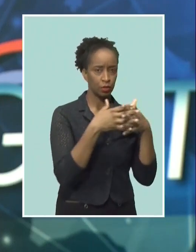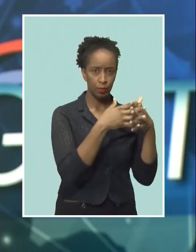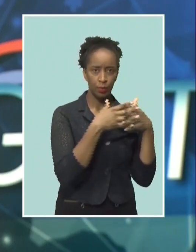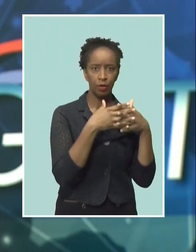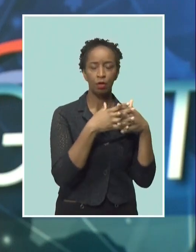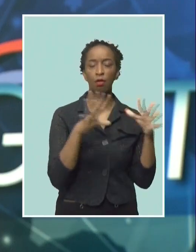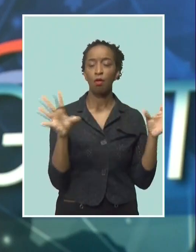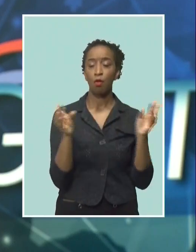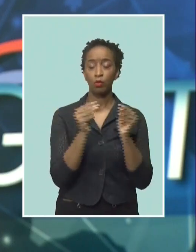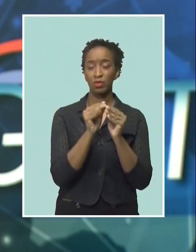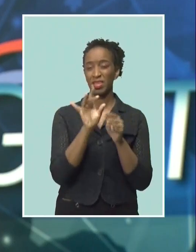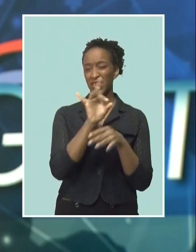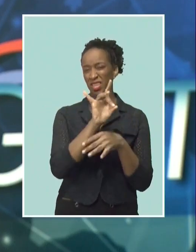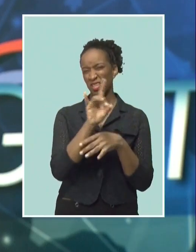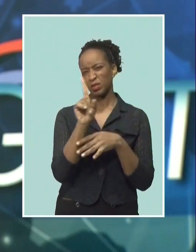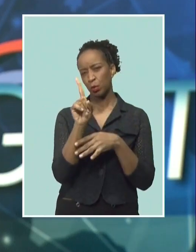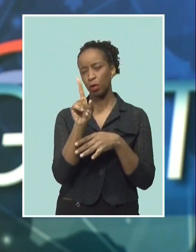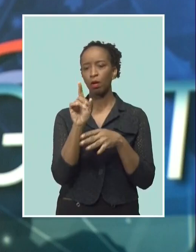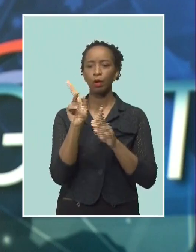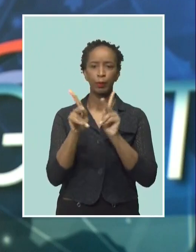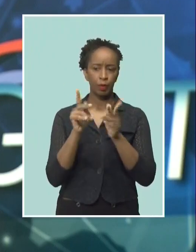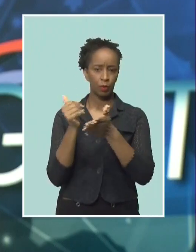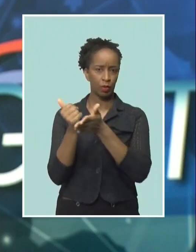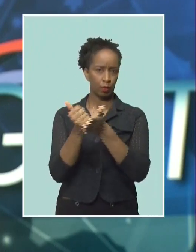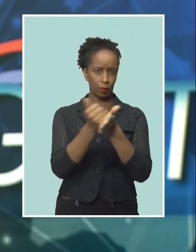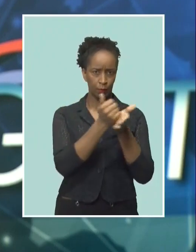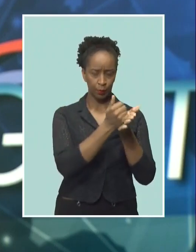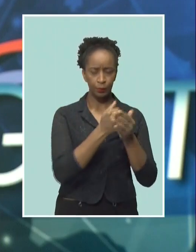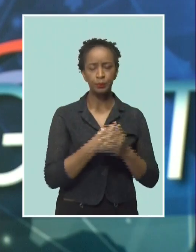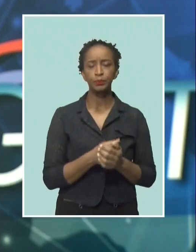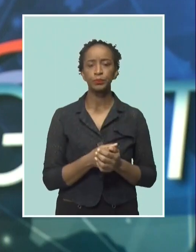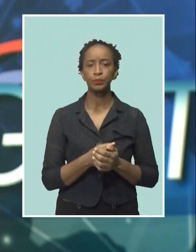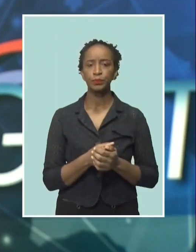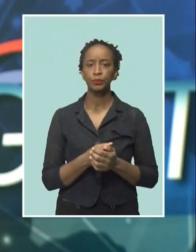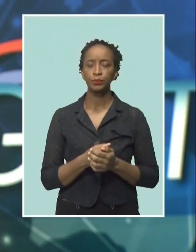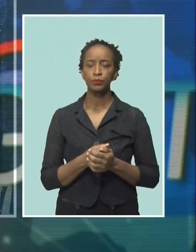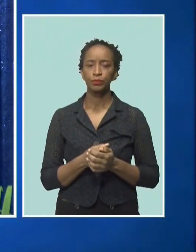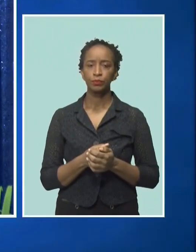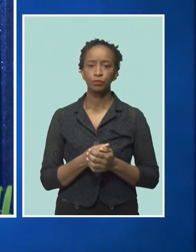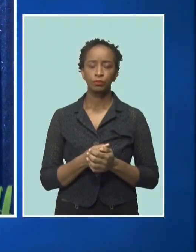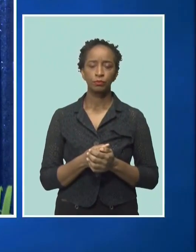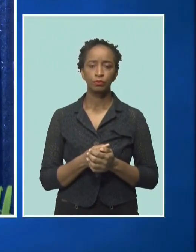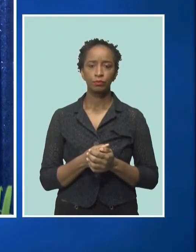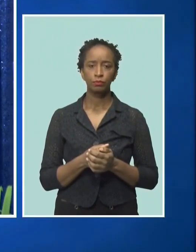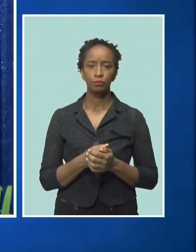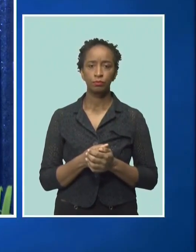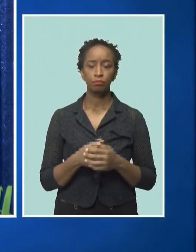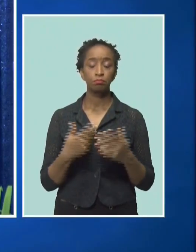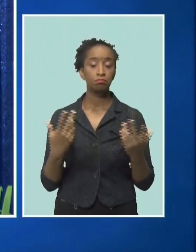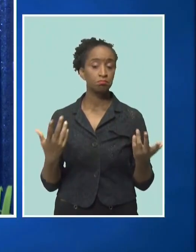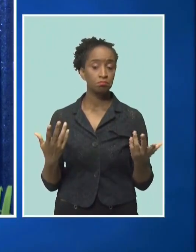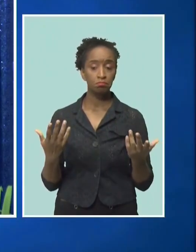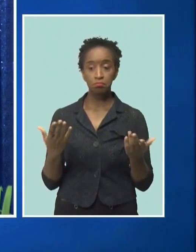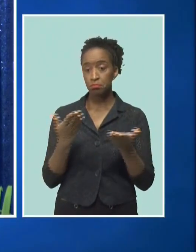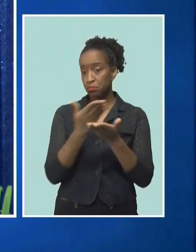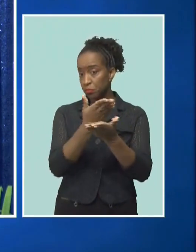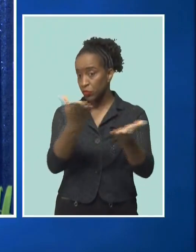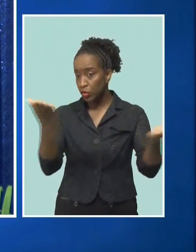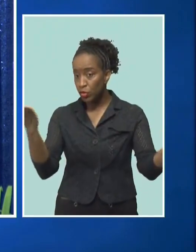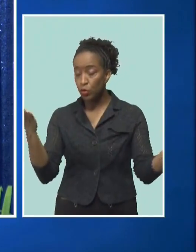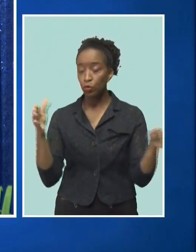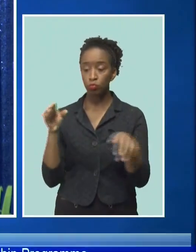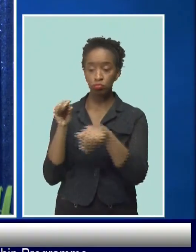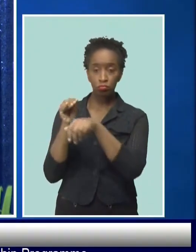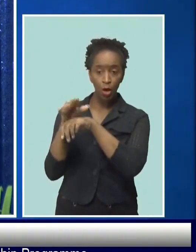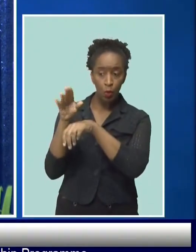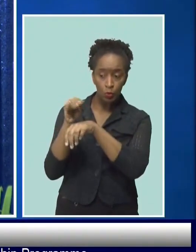person to think about taking the legacy of the program forward. Whether you are a mentor, mentee, or a supporter,